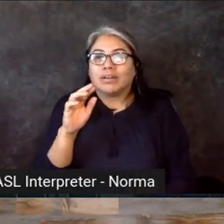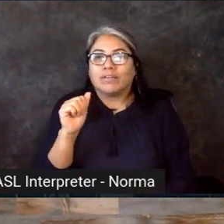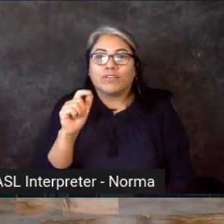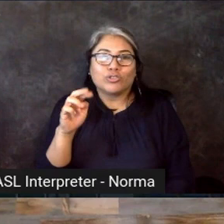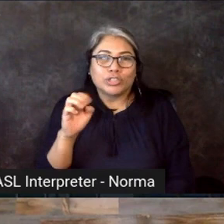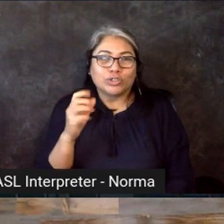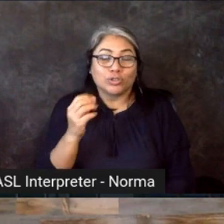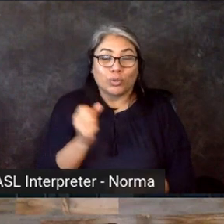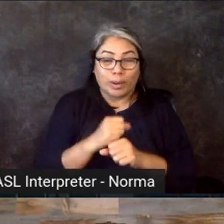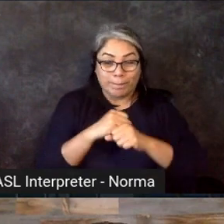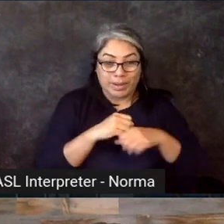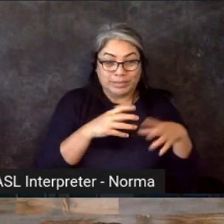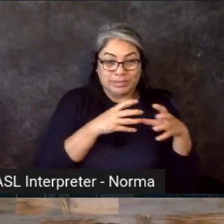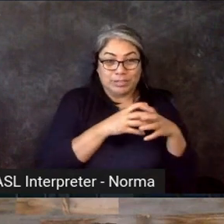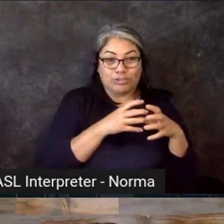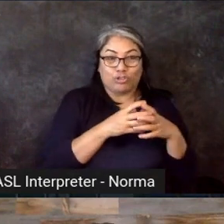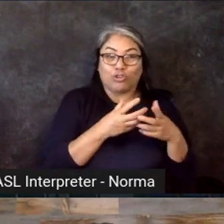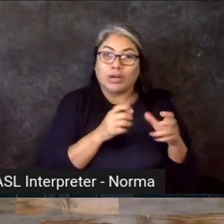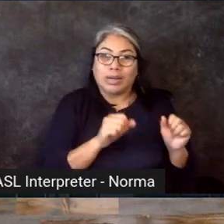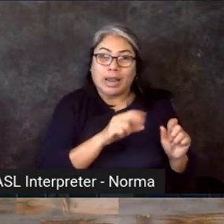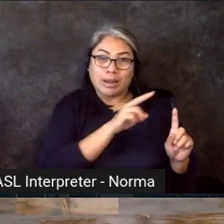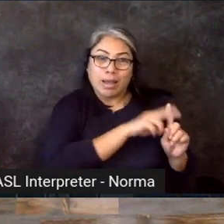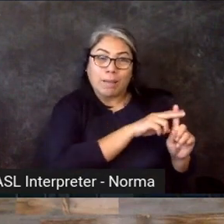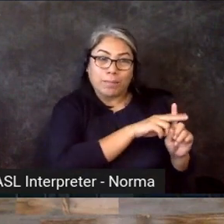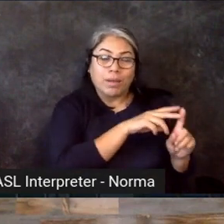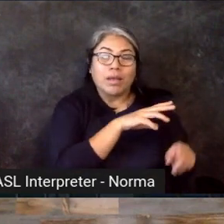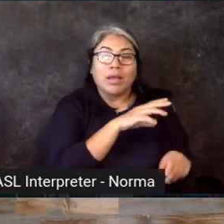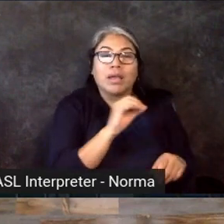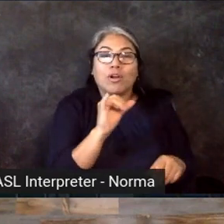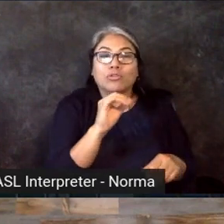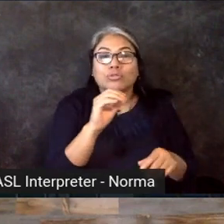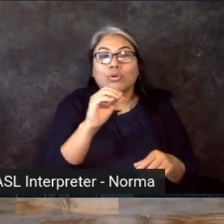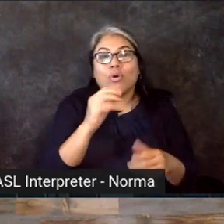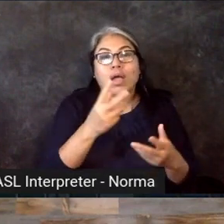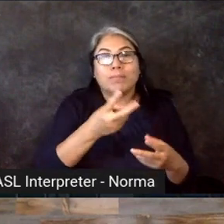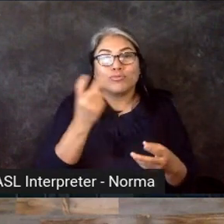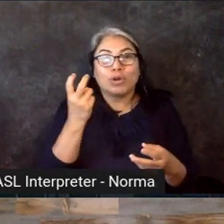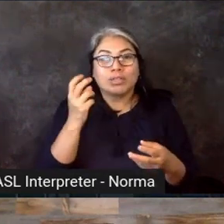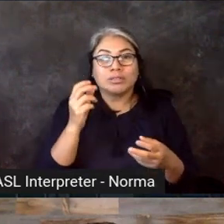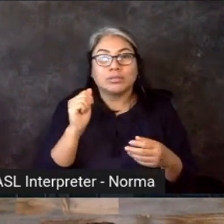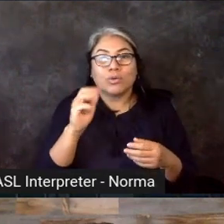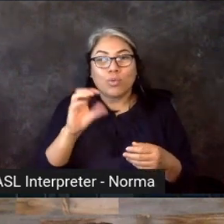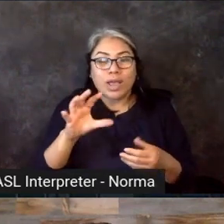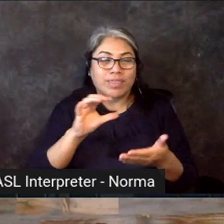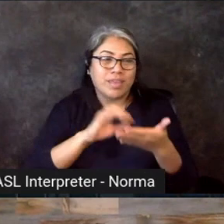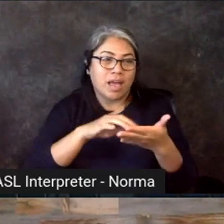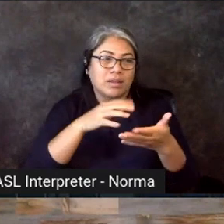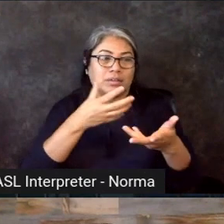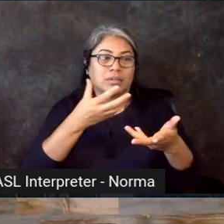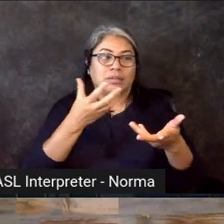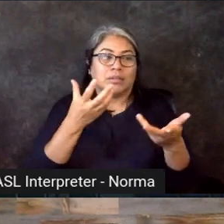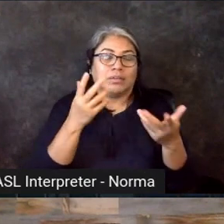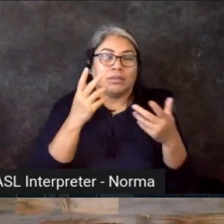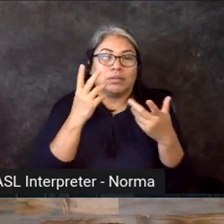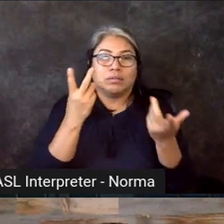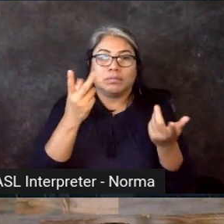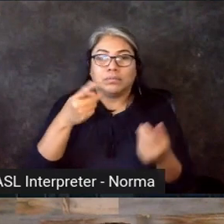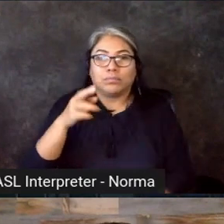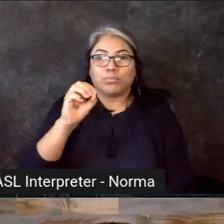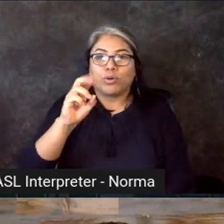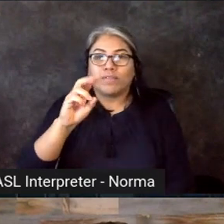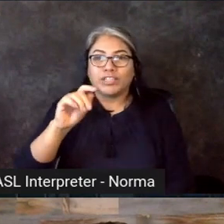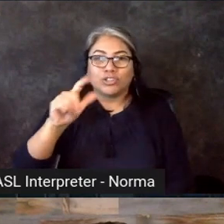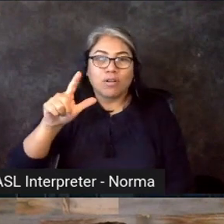that is generally applicable, and it abstracts away the provisioning complexity. And I think this is when you look at